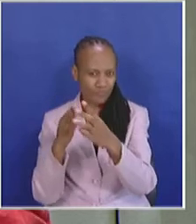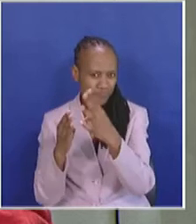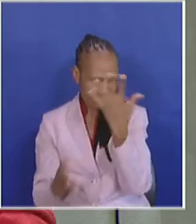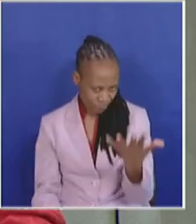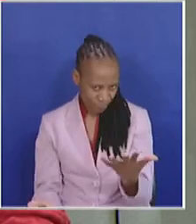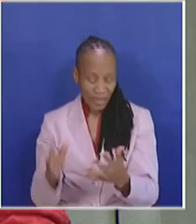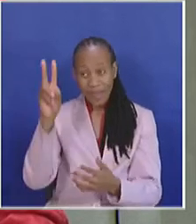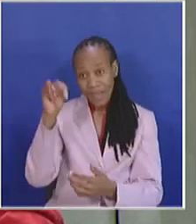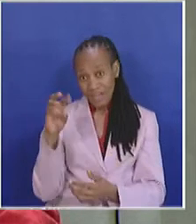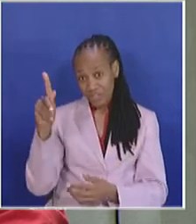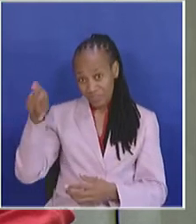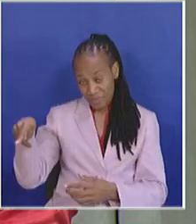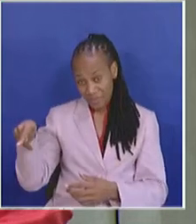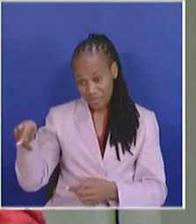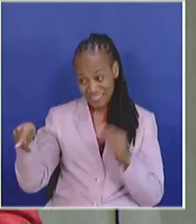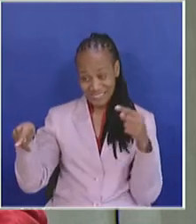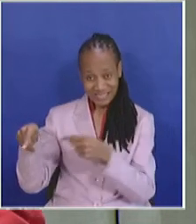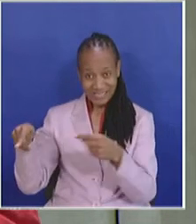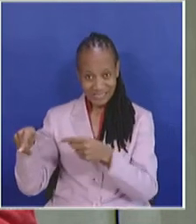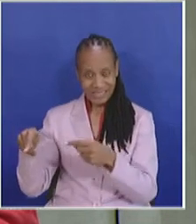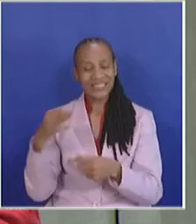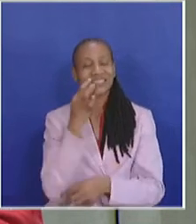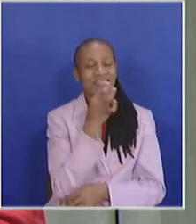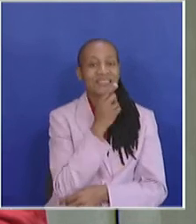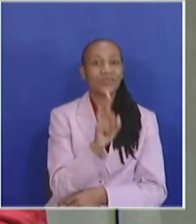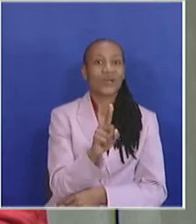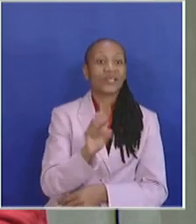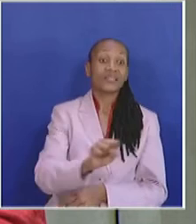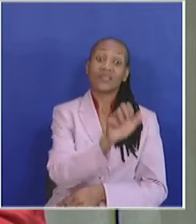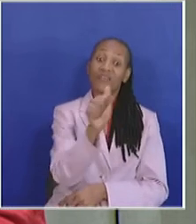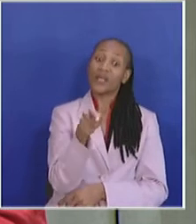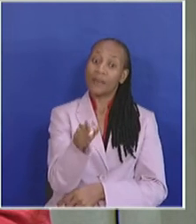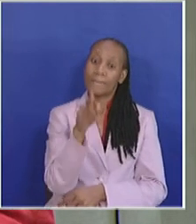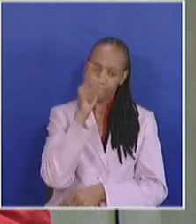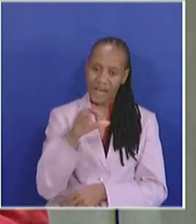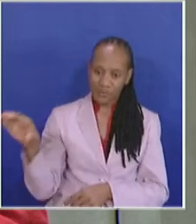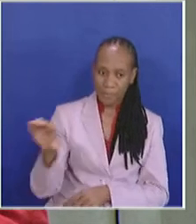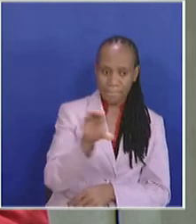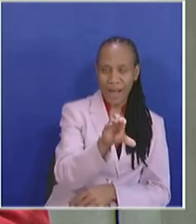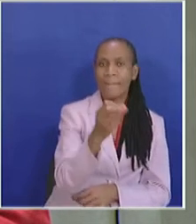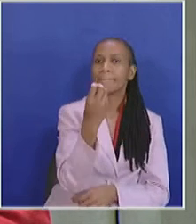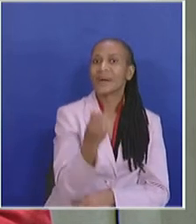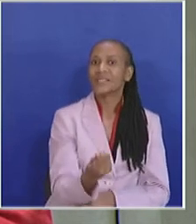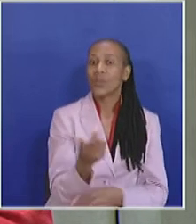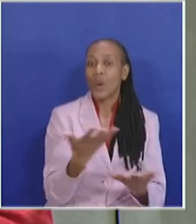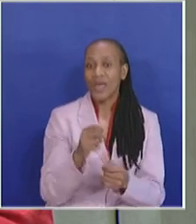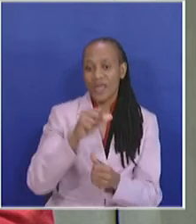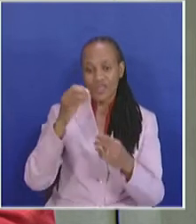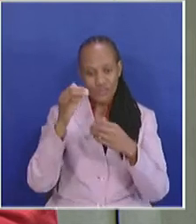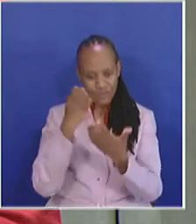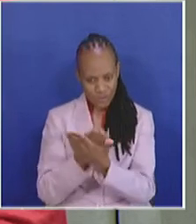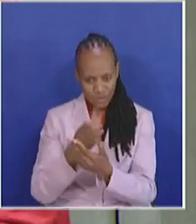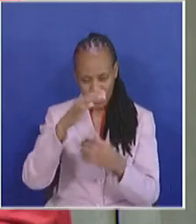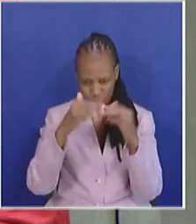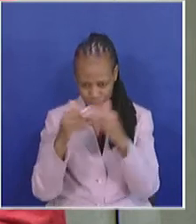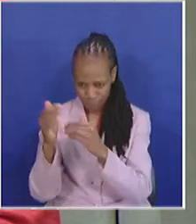Honorable Chairperson advised that South Africa needs to invest in a strong network of economic infrastructure